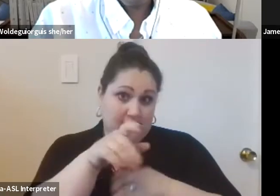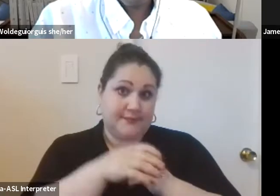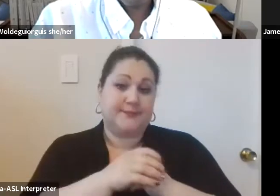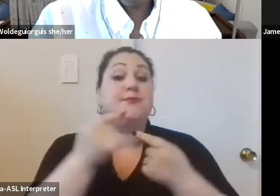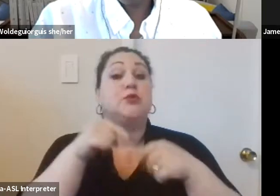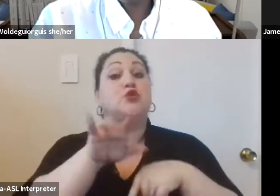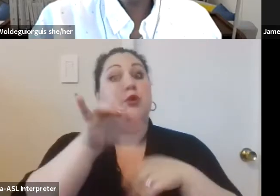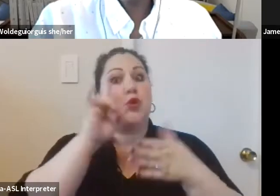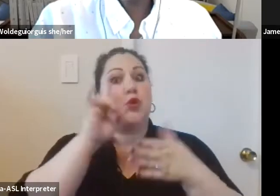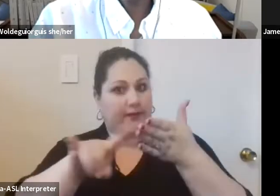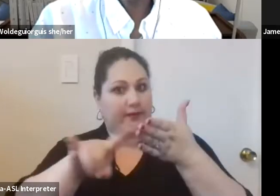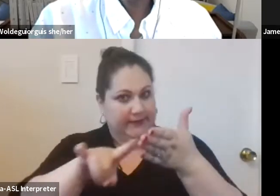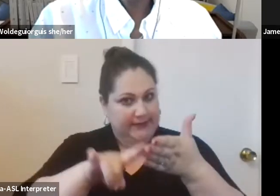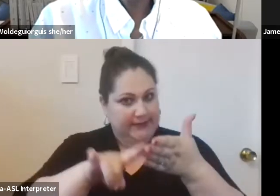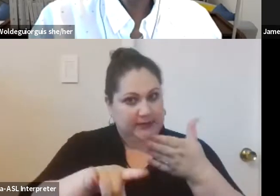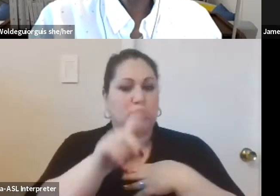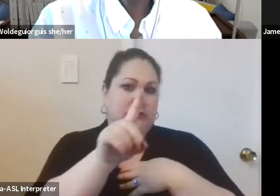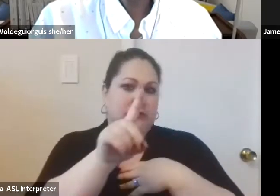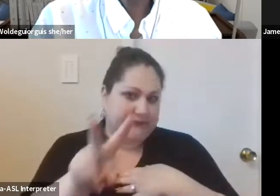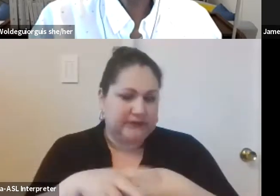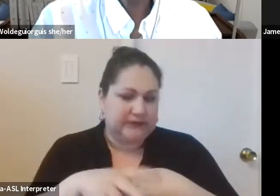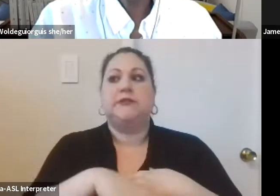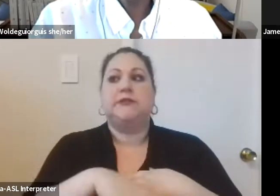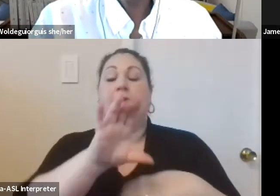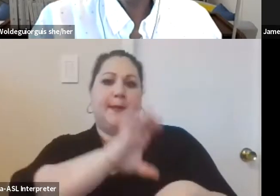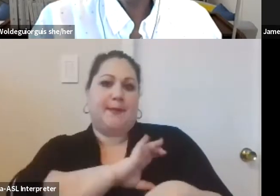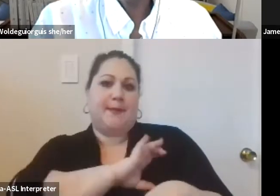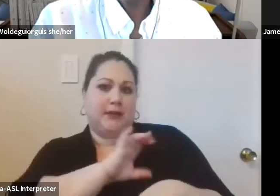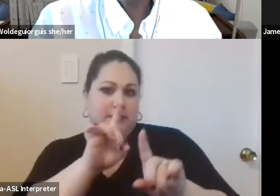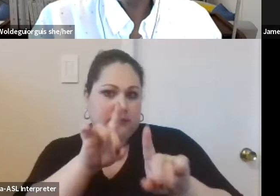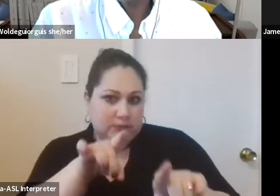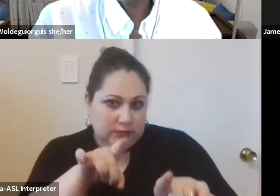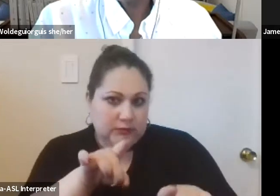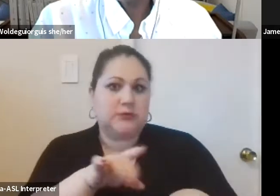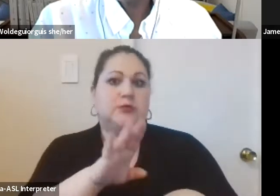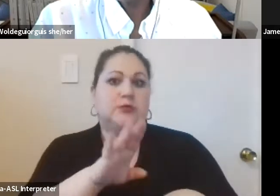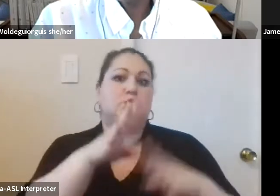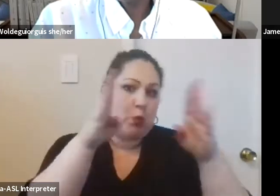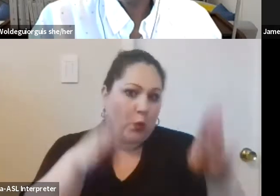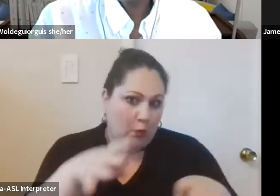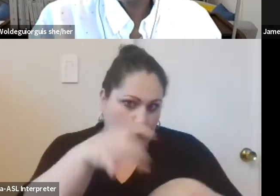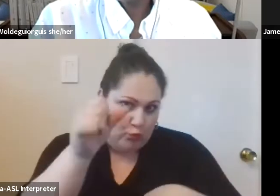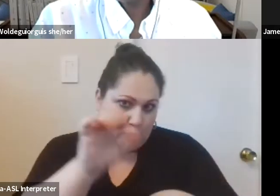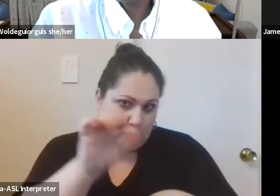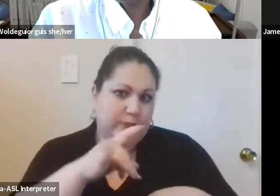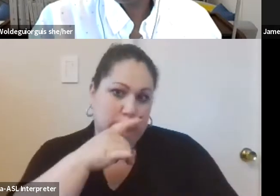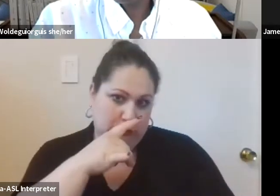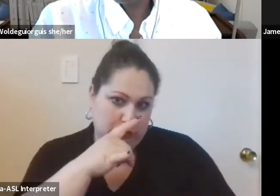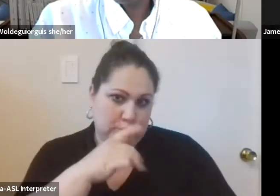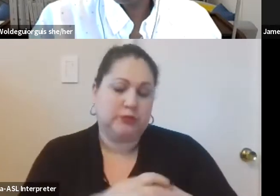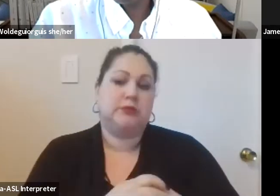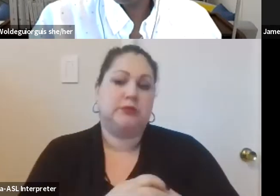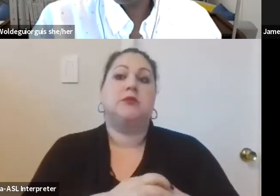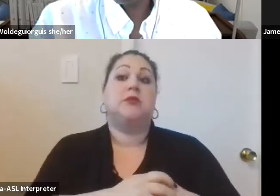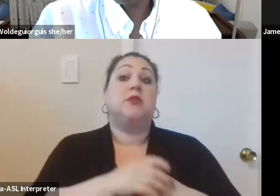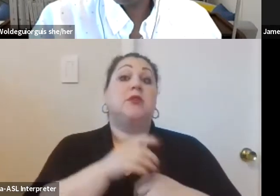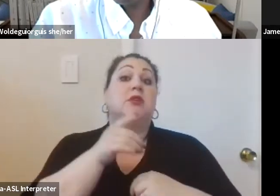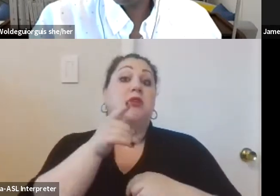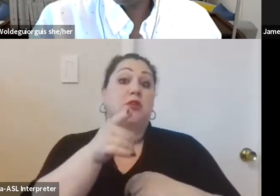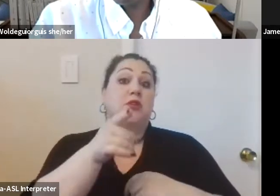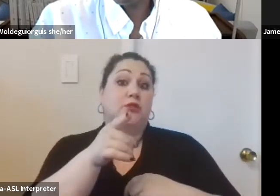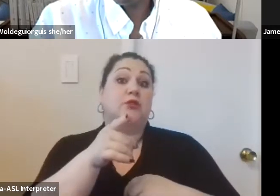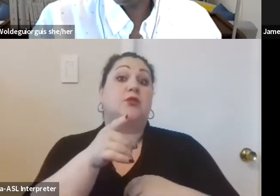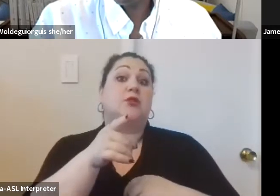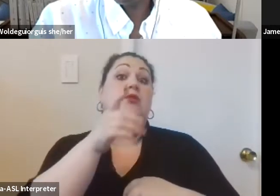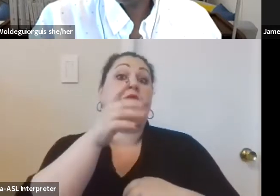and domestic violence, and when the police came and removed your children, you were a mother of a young